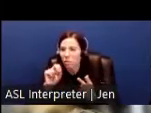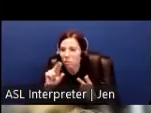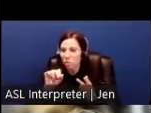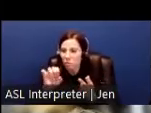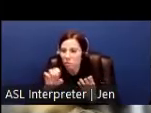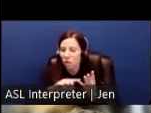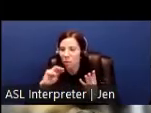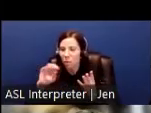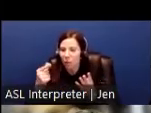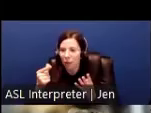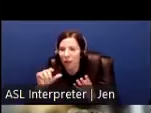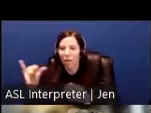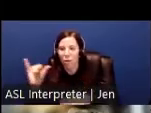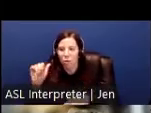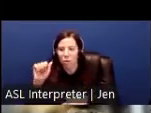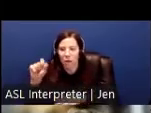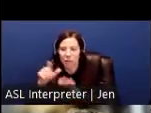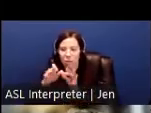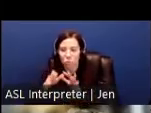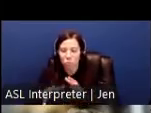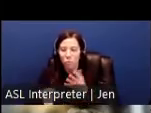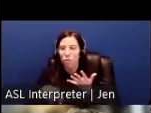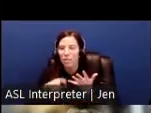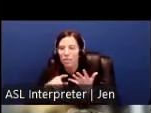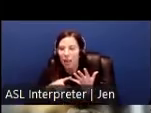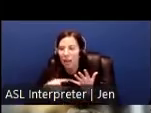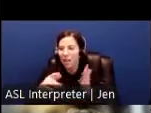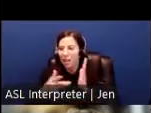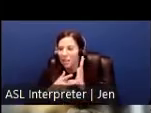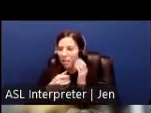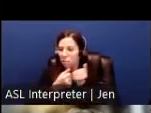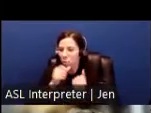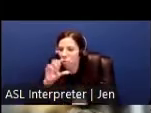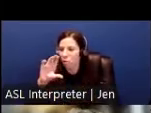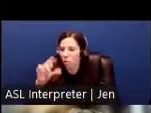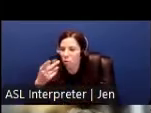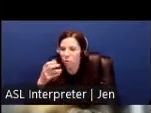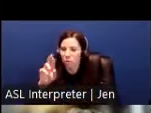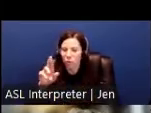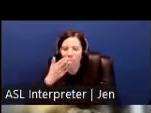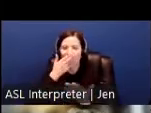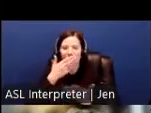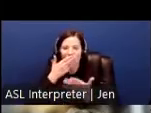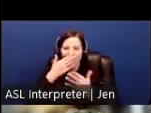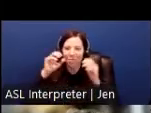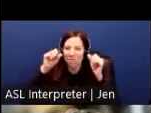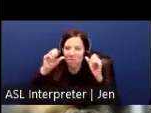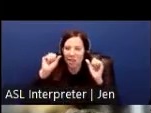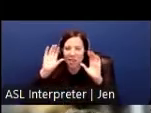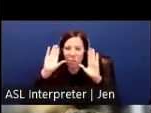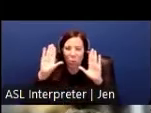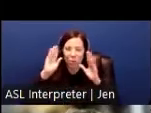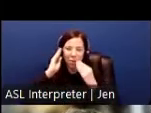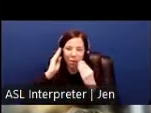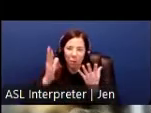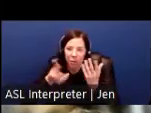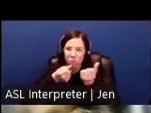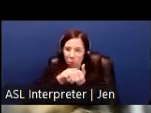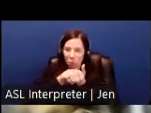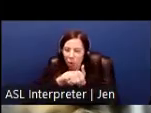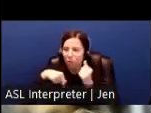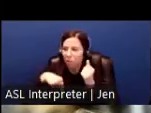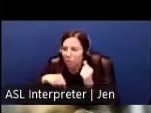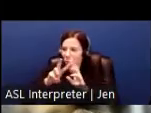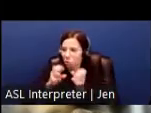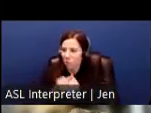our ASL interpreters and our tech support, Christopher, for all this amazing, great information and support in today's